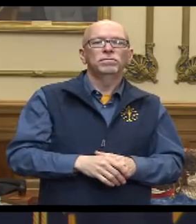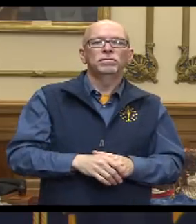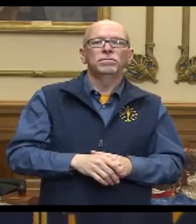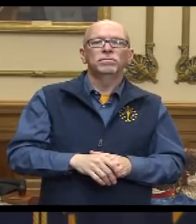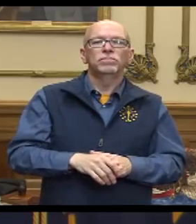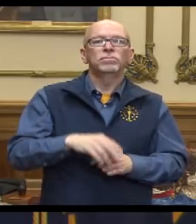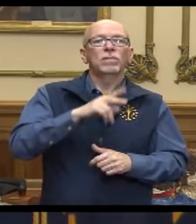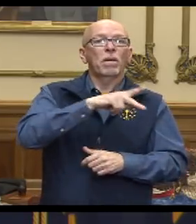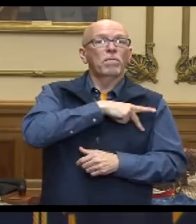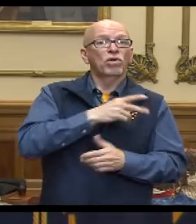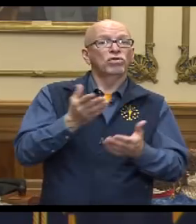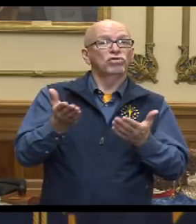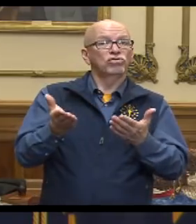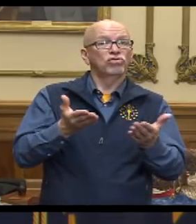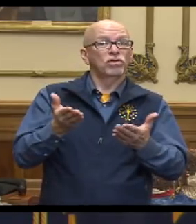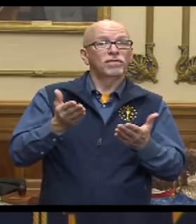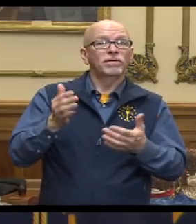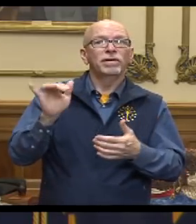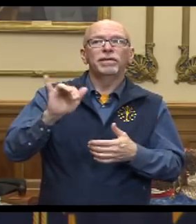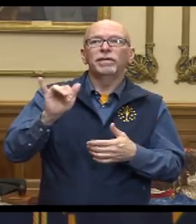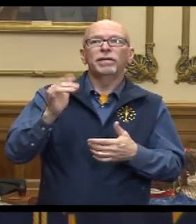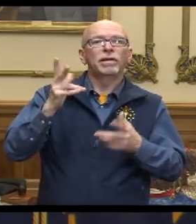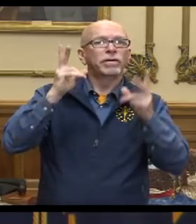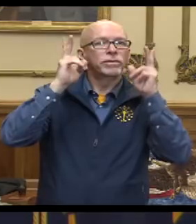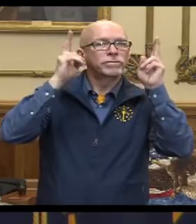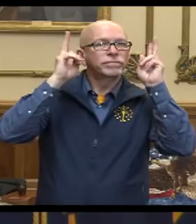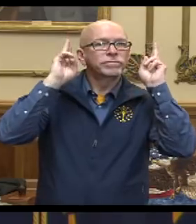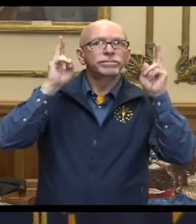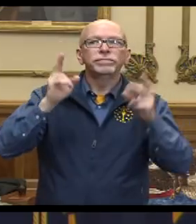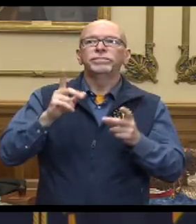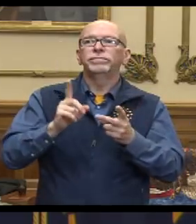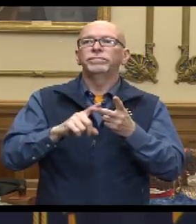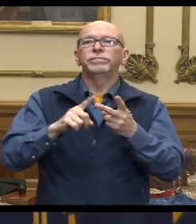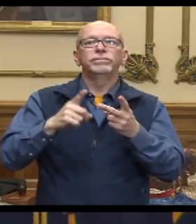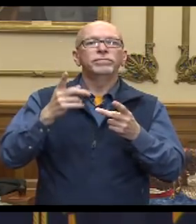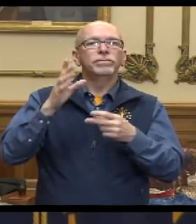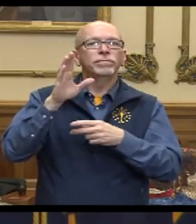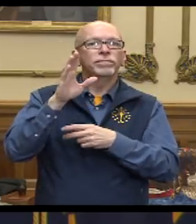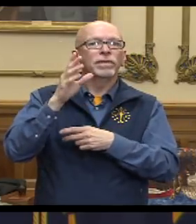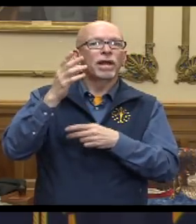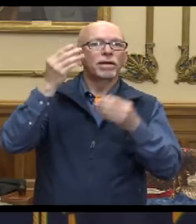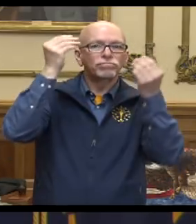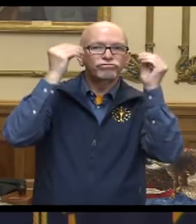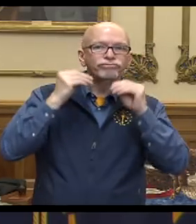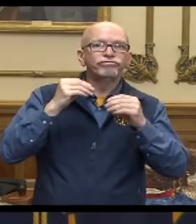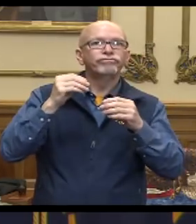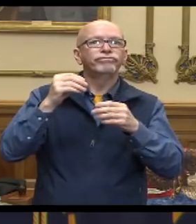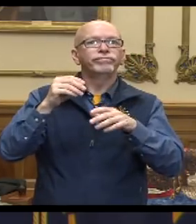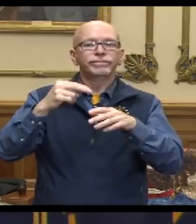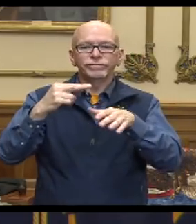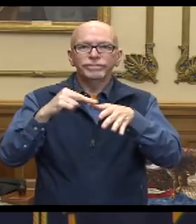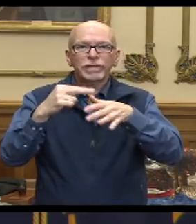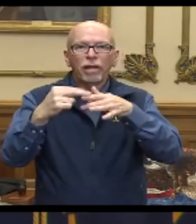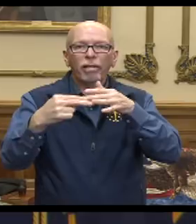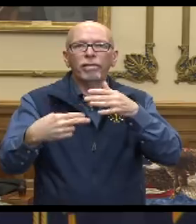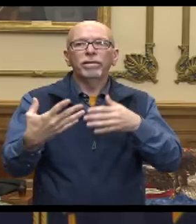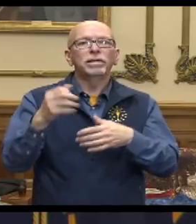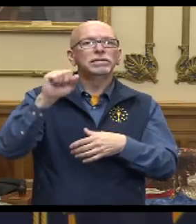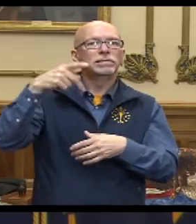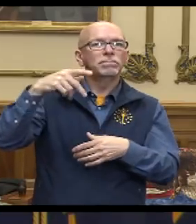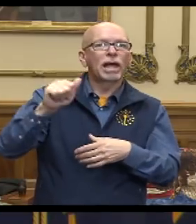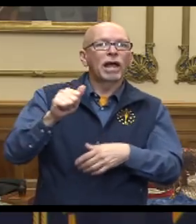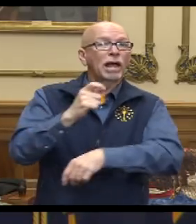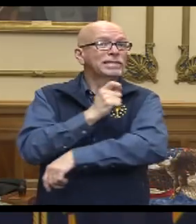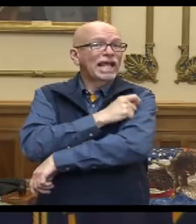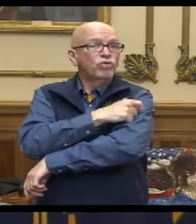Personal services such as hair salons and barber shops nail salons, spas, and